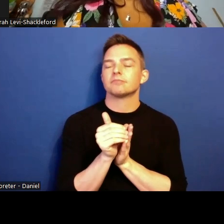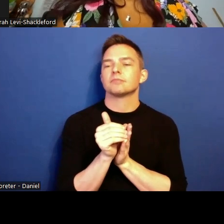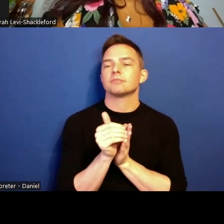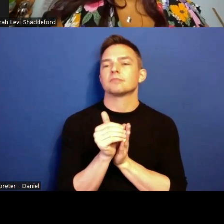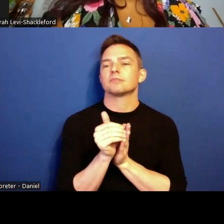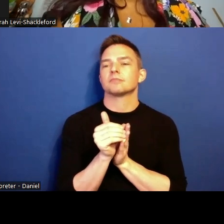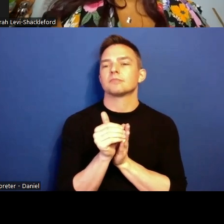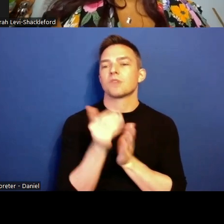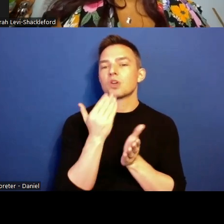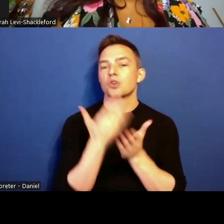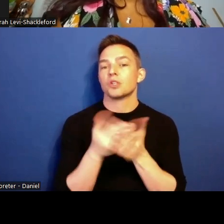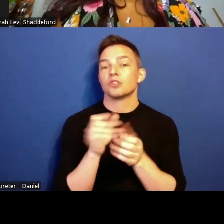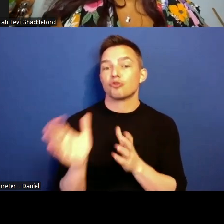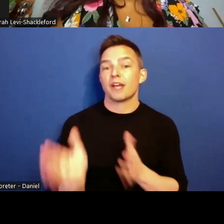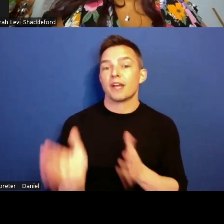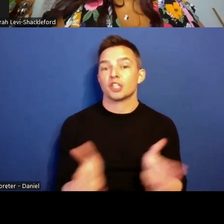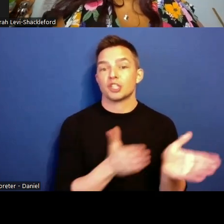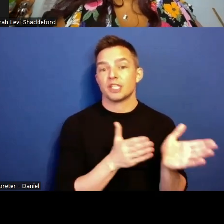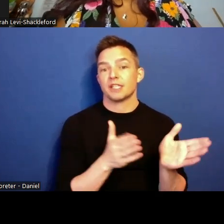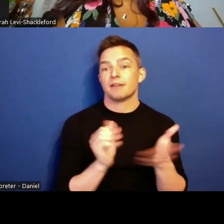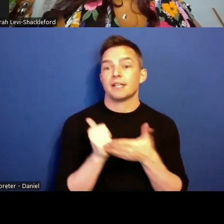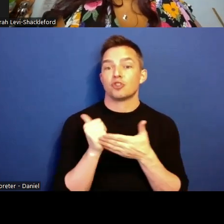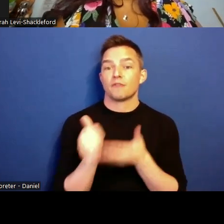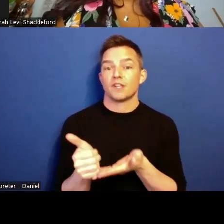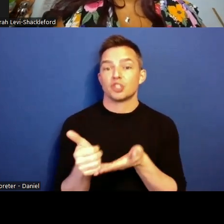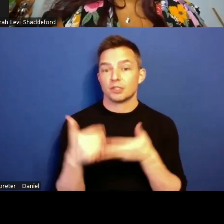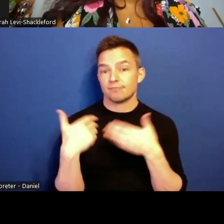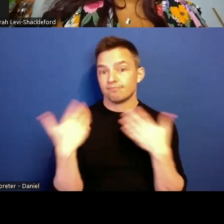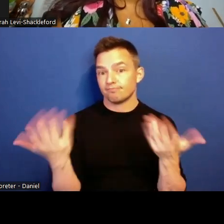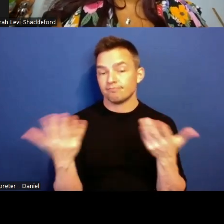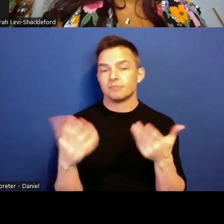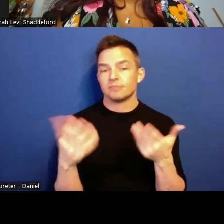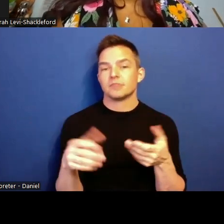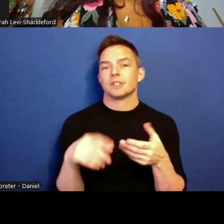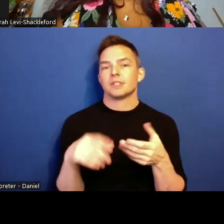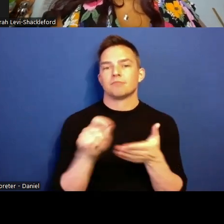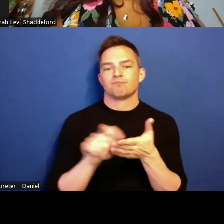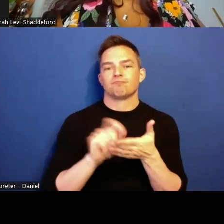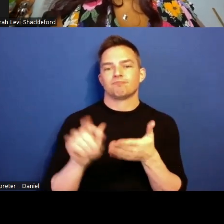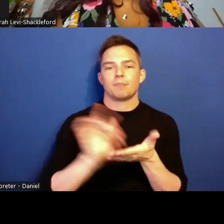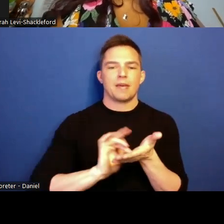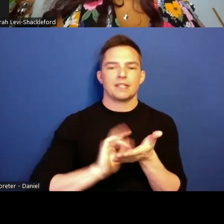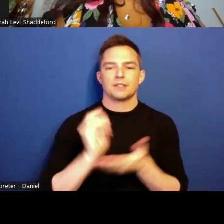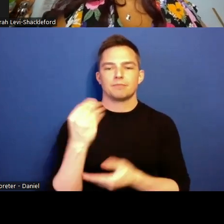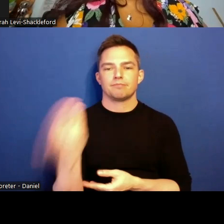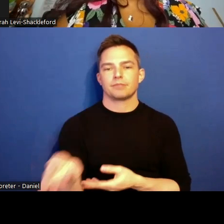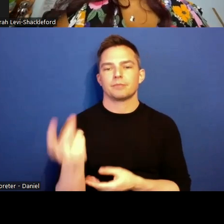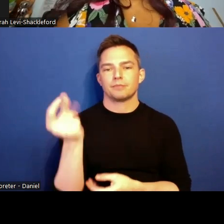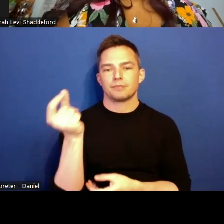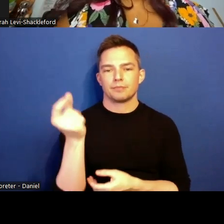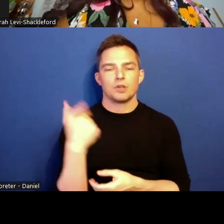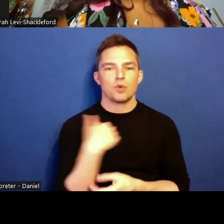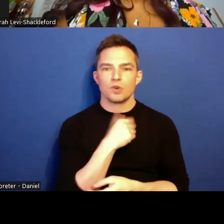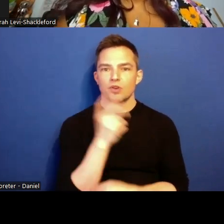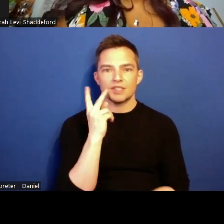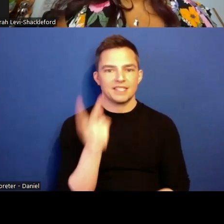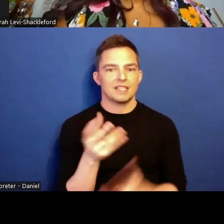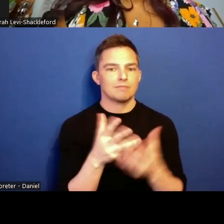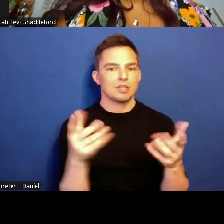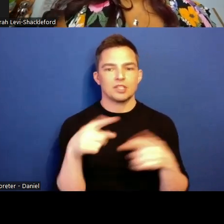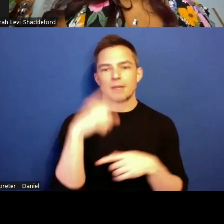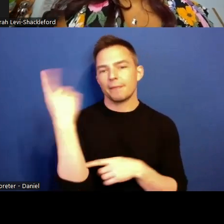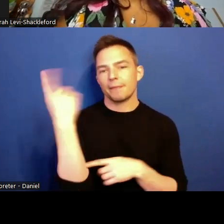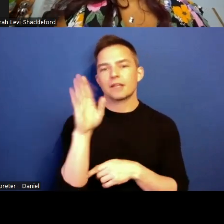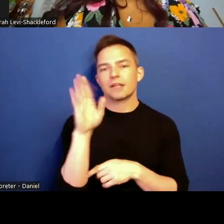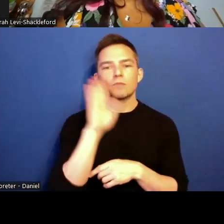good strategy or intervention is to prescribe them something. We're not seeing that as much in the Black and